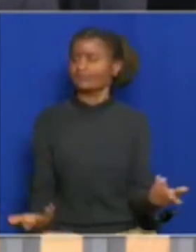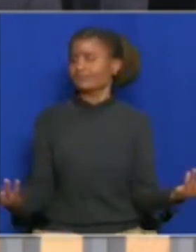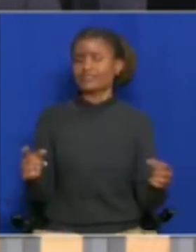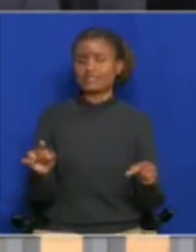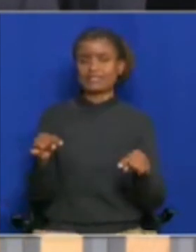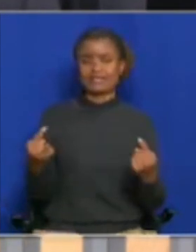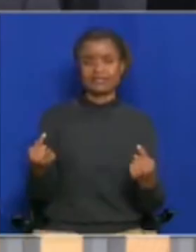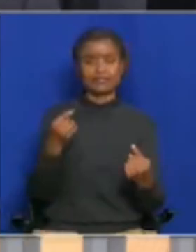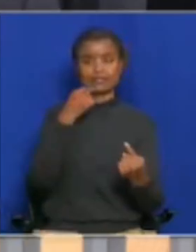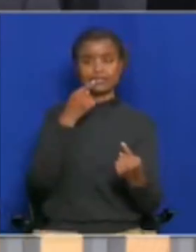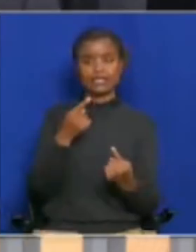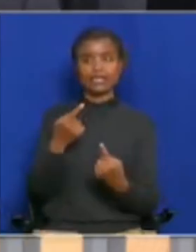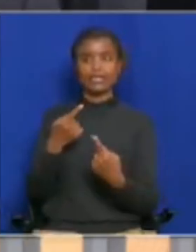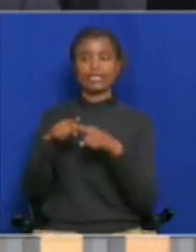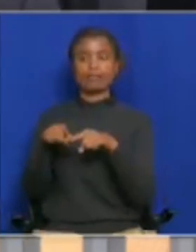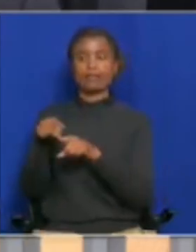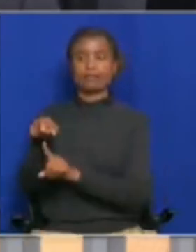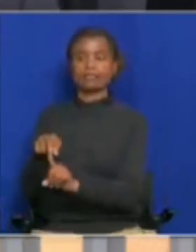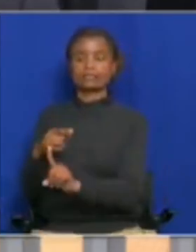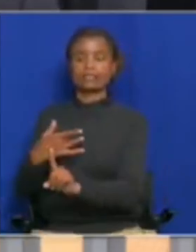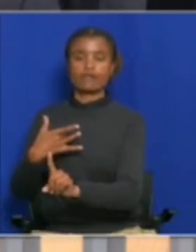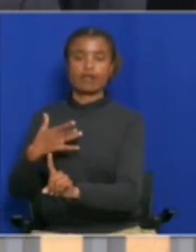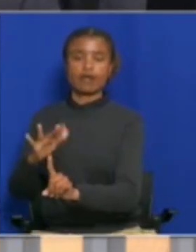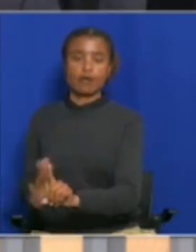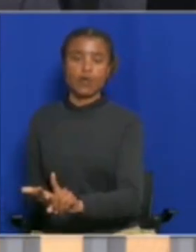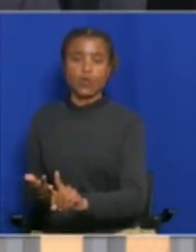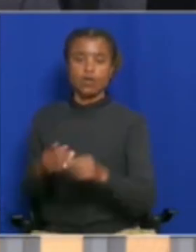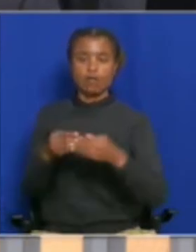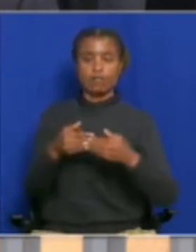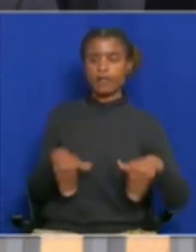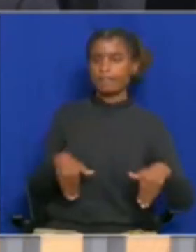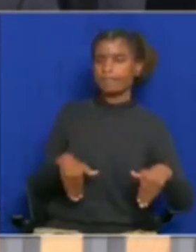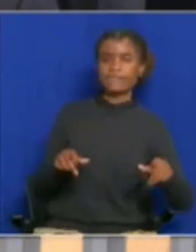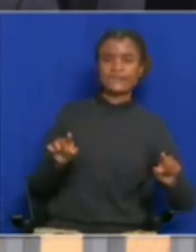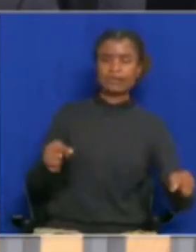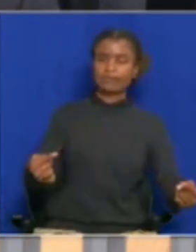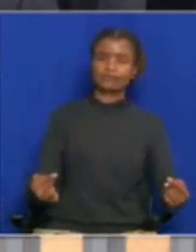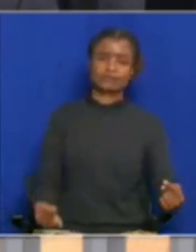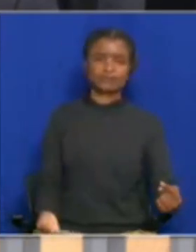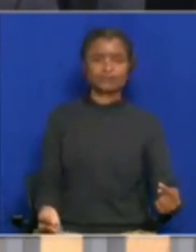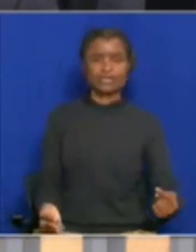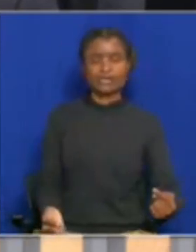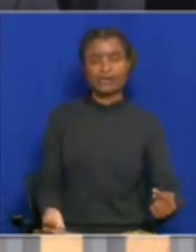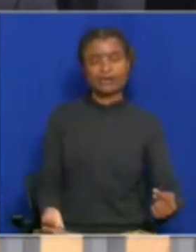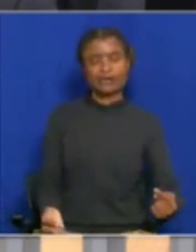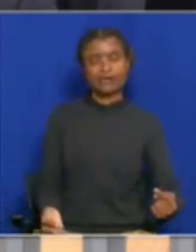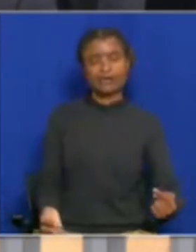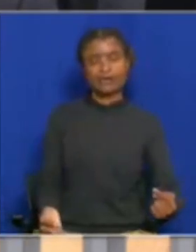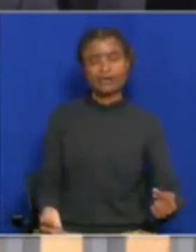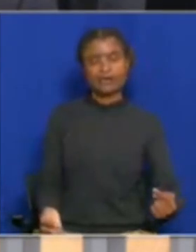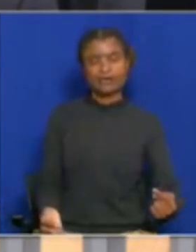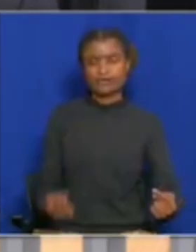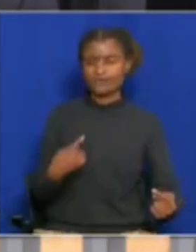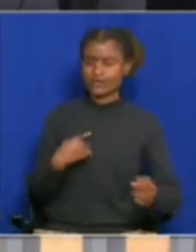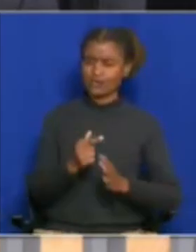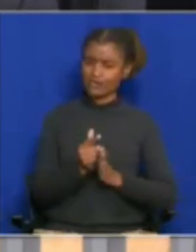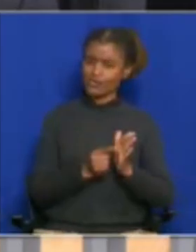also refer to a reasonable person test. You cannot. I mean, even a law student doing first year